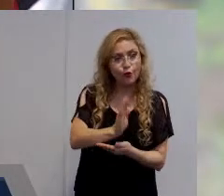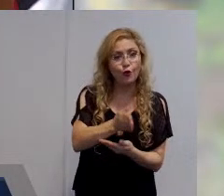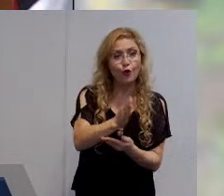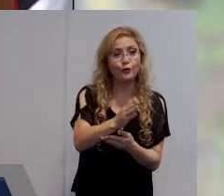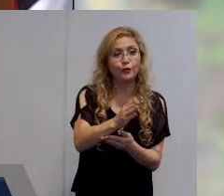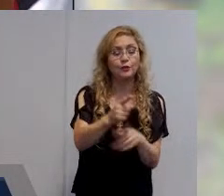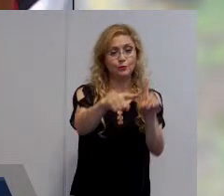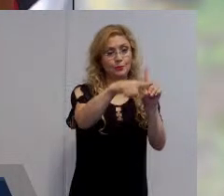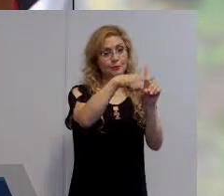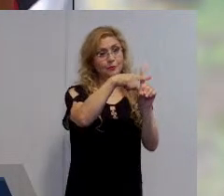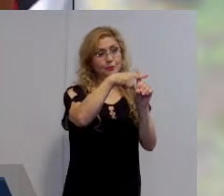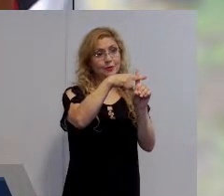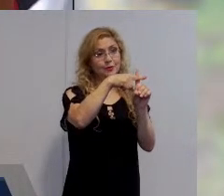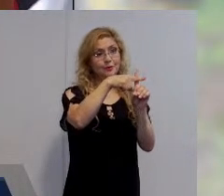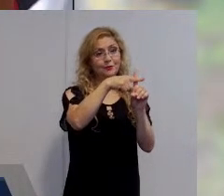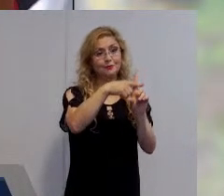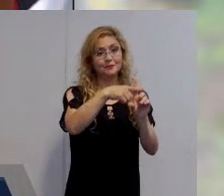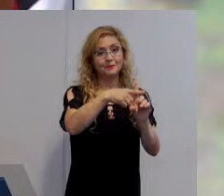that